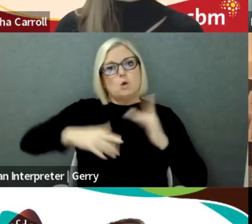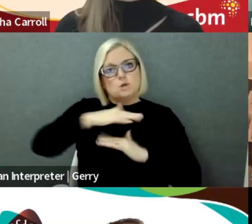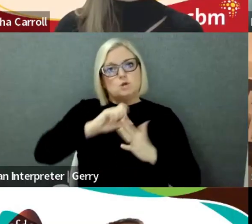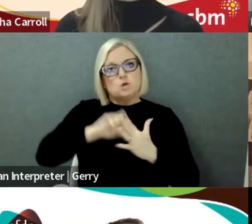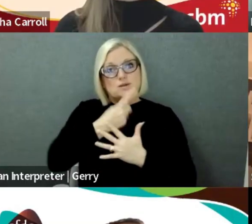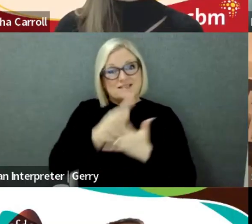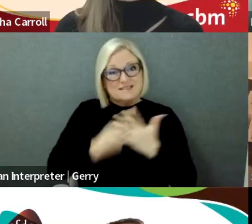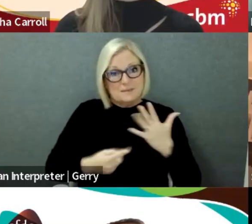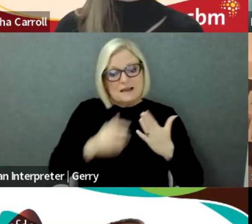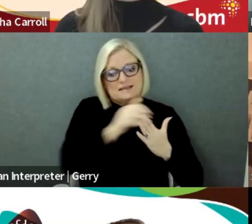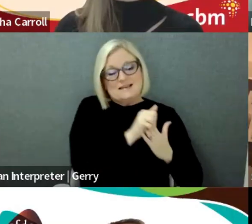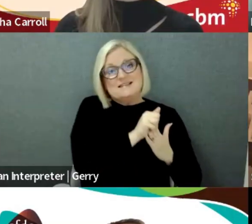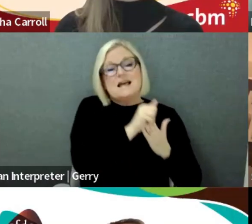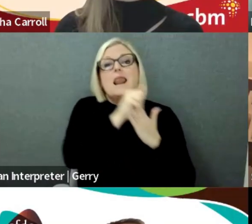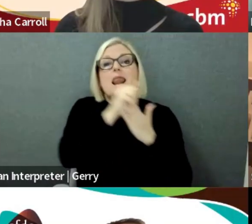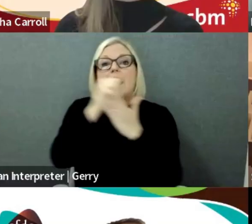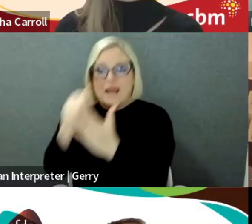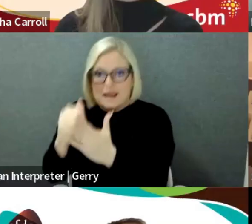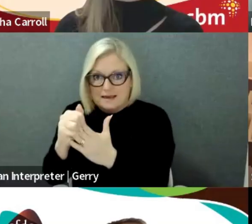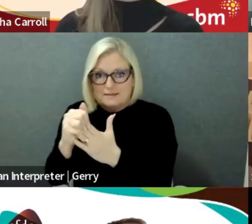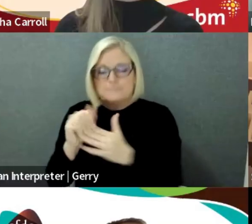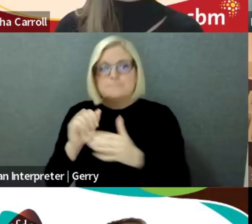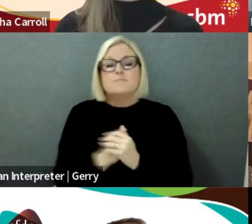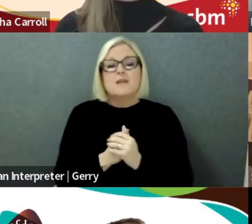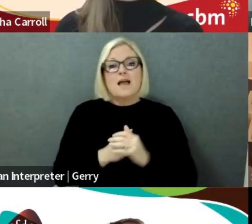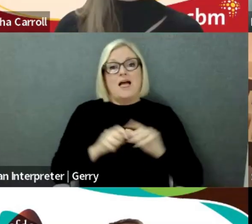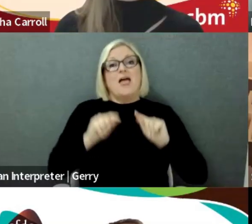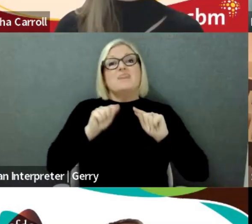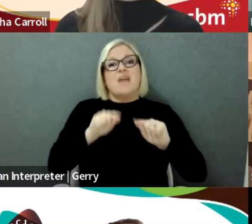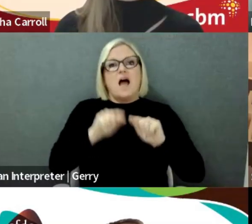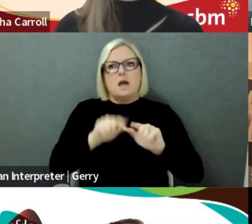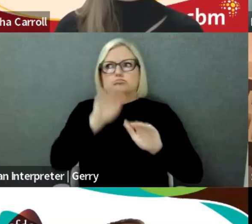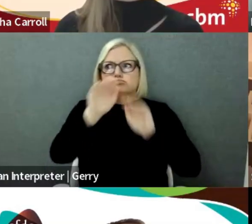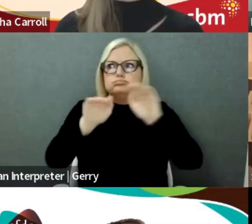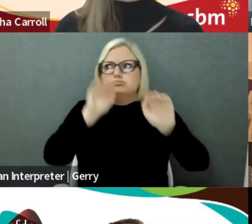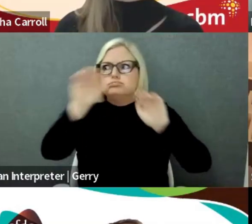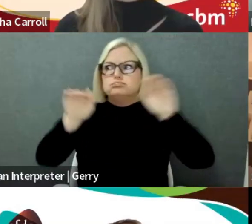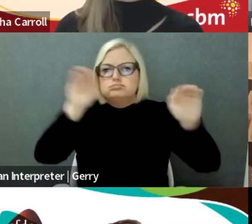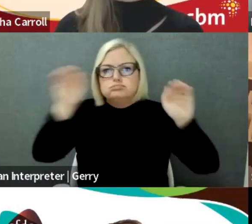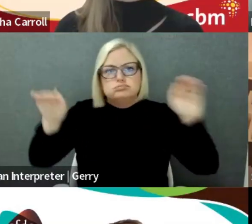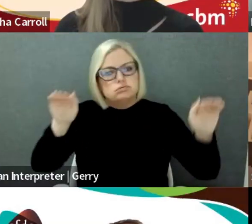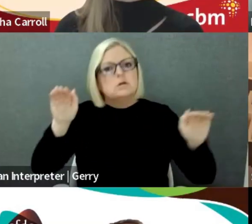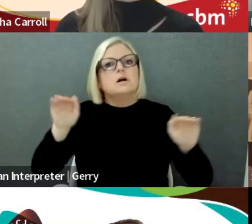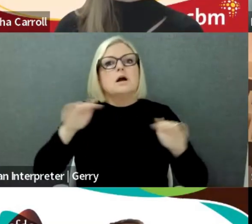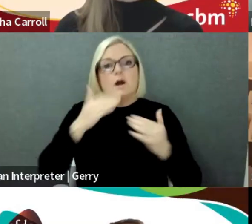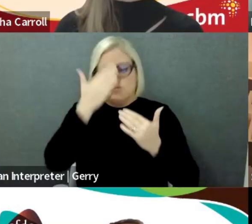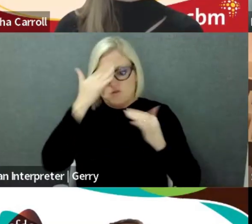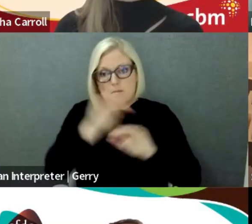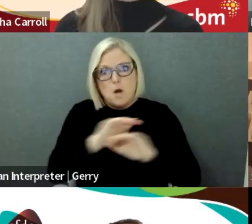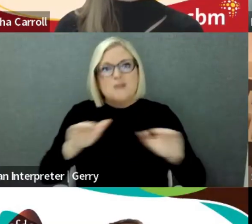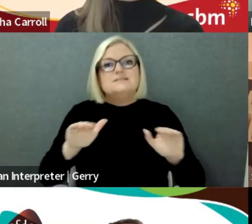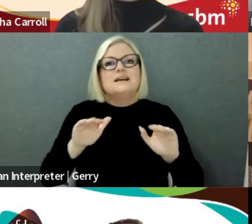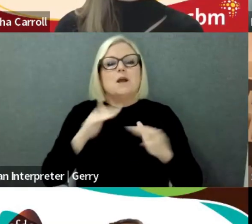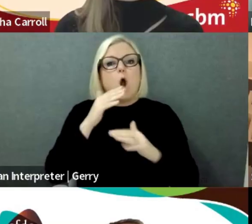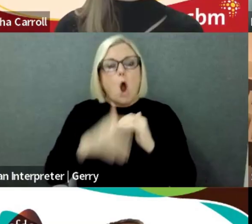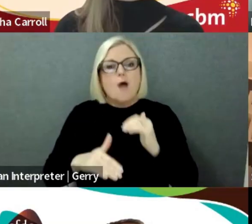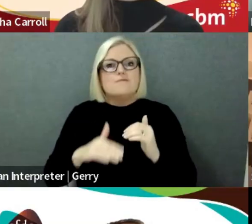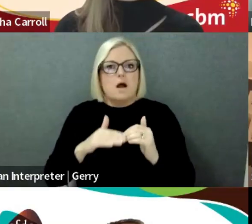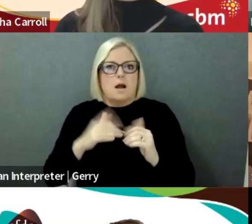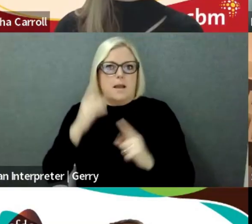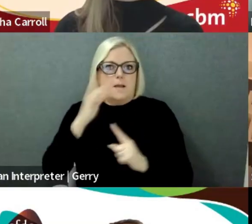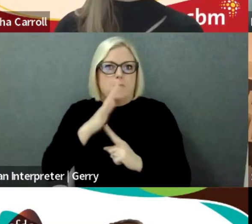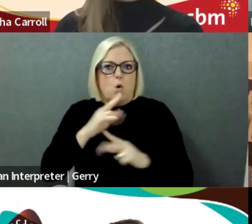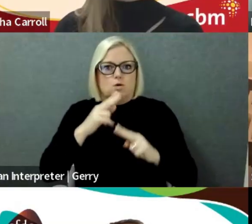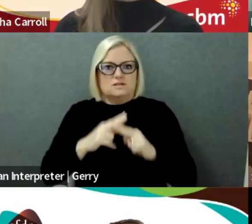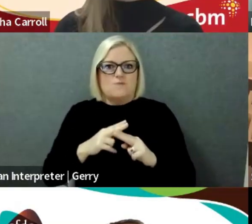in shifting global attention towards deinstitutionalisation, legal capacity, community-based supports, and freedom from